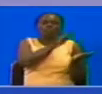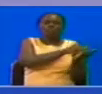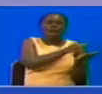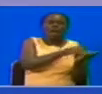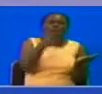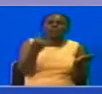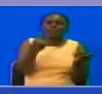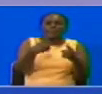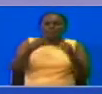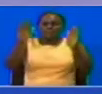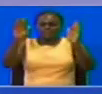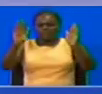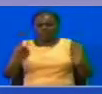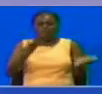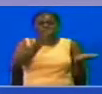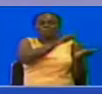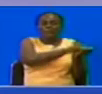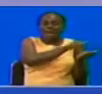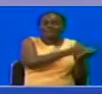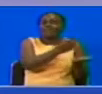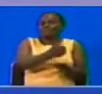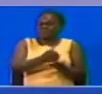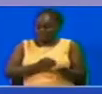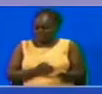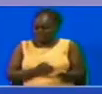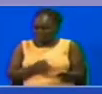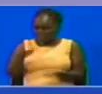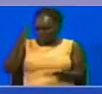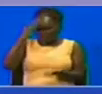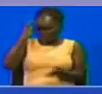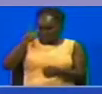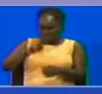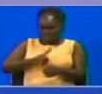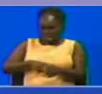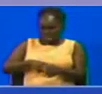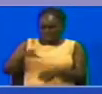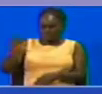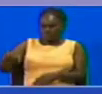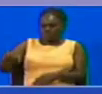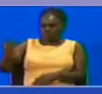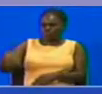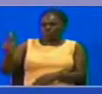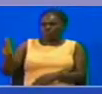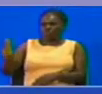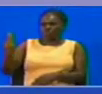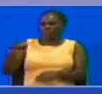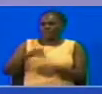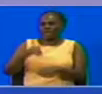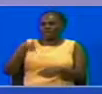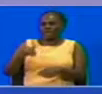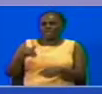but most importantly in the banking sector. You know, when Uchumi collapses, that may not affect,